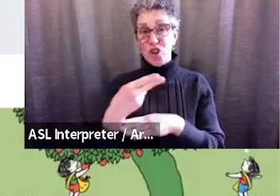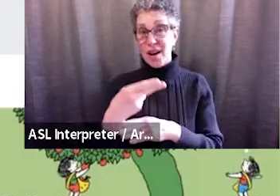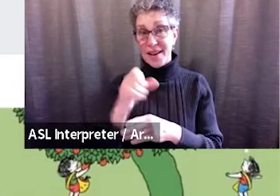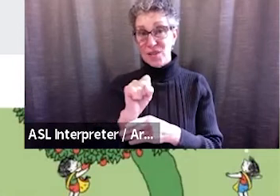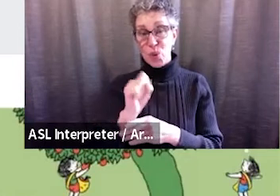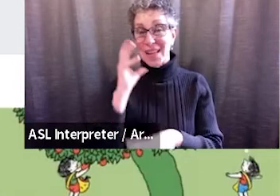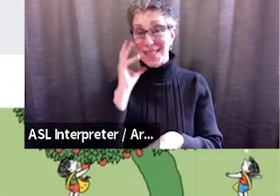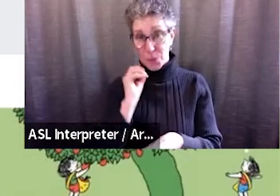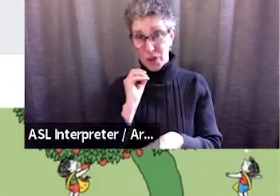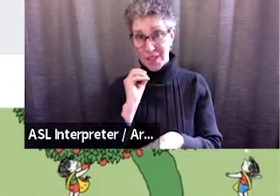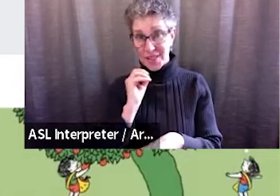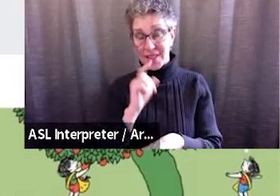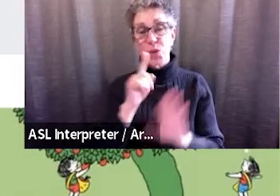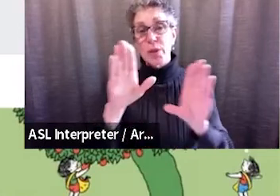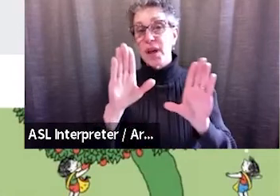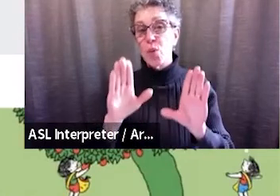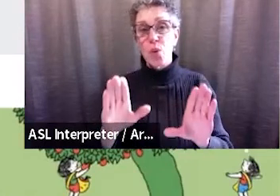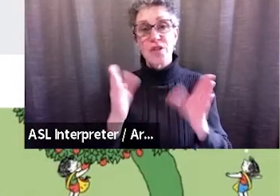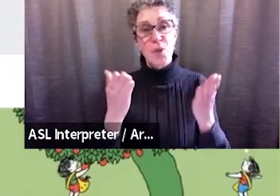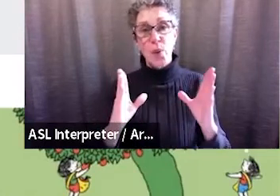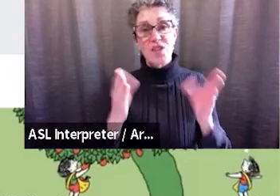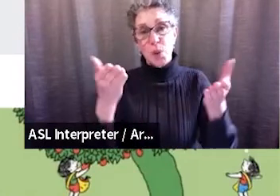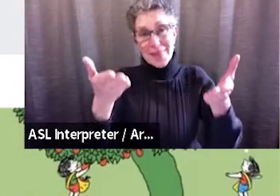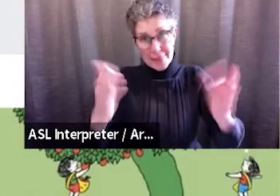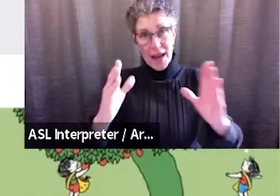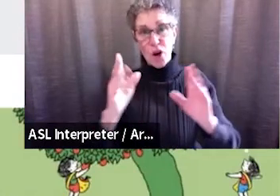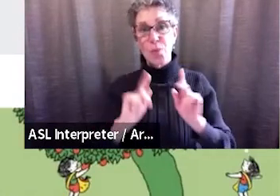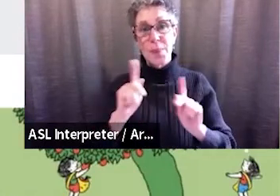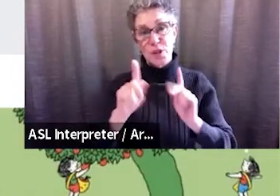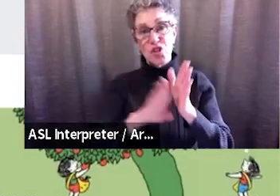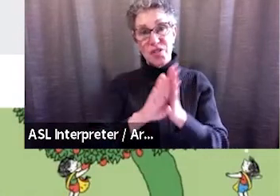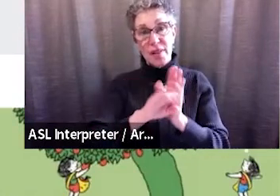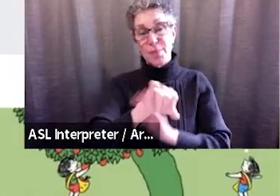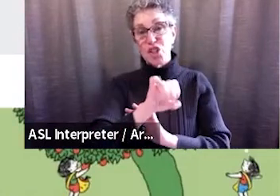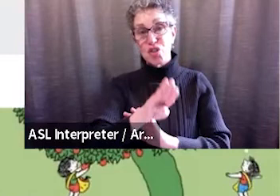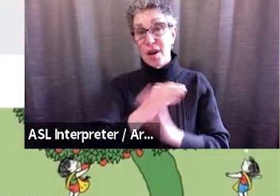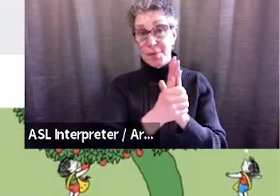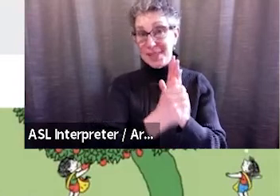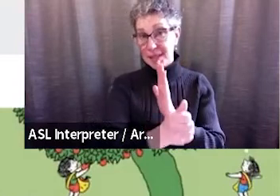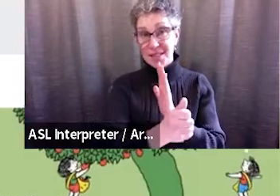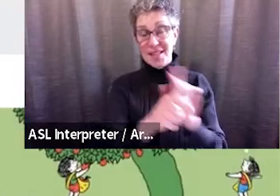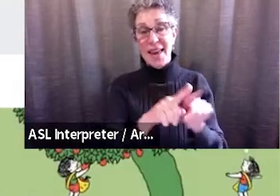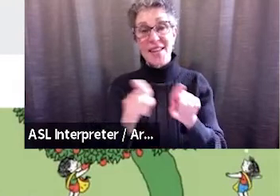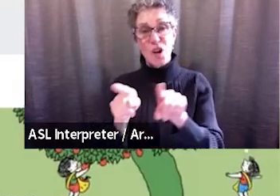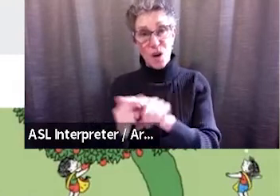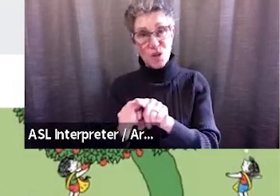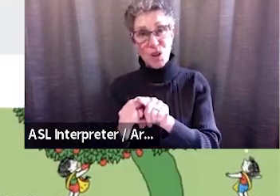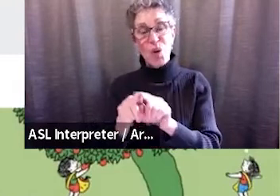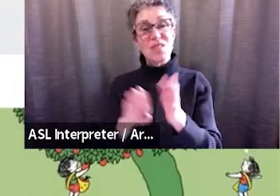actually a great way to give people a chance to develop job skills and to build out their social